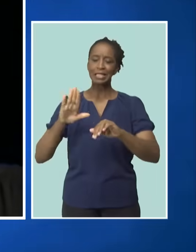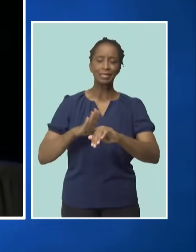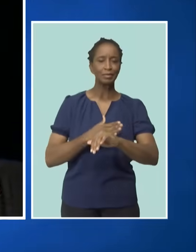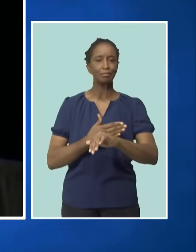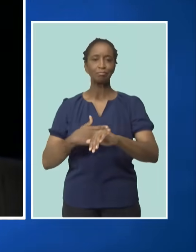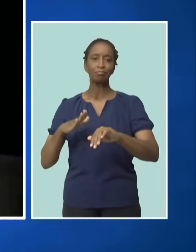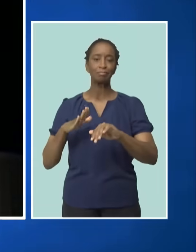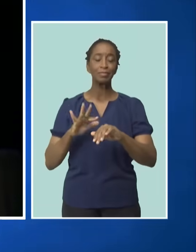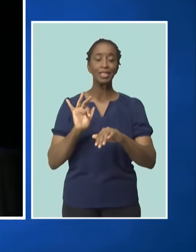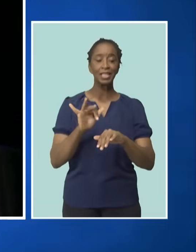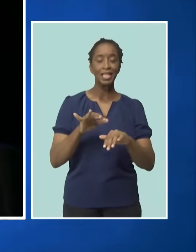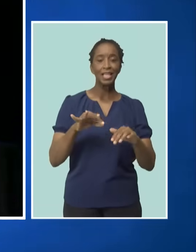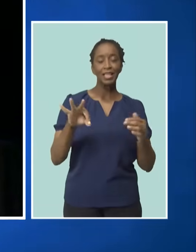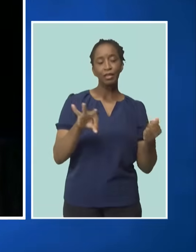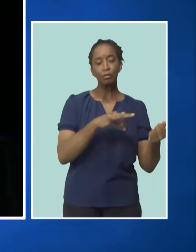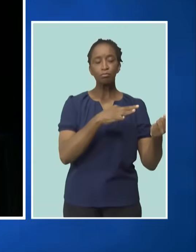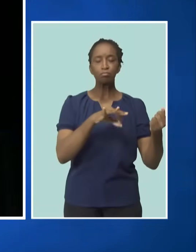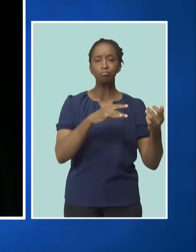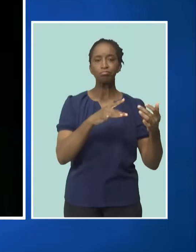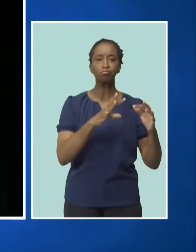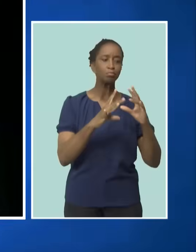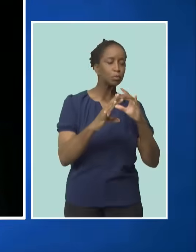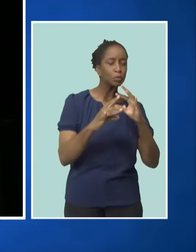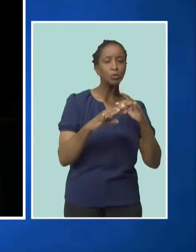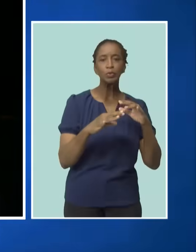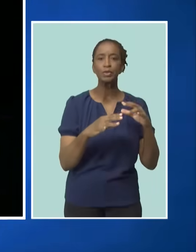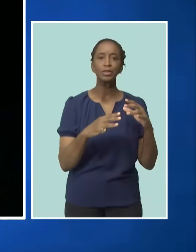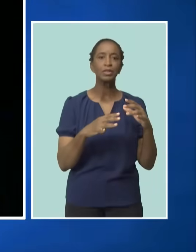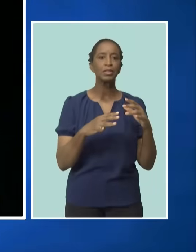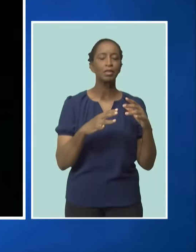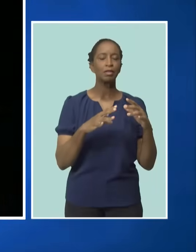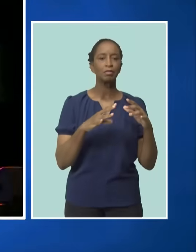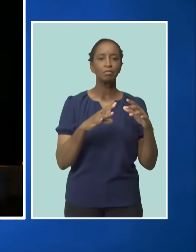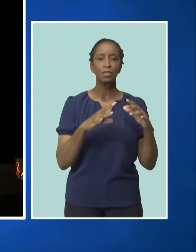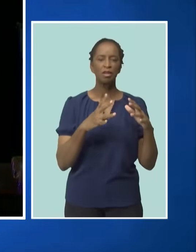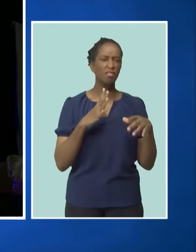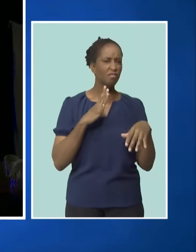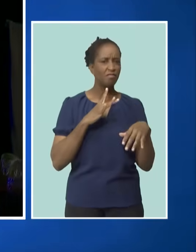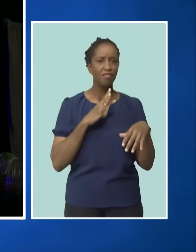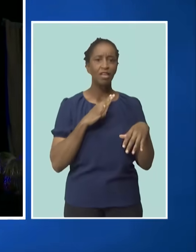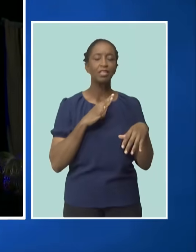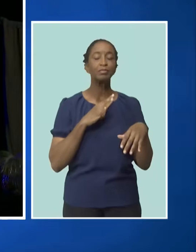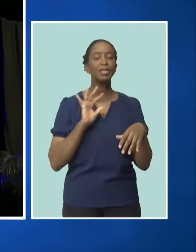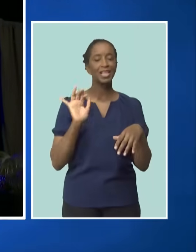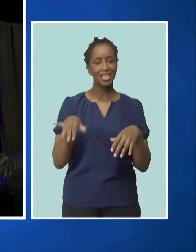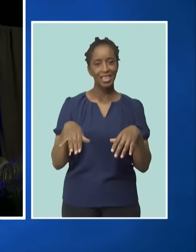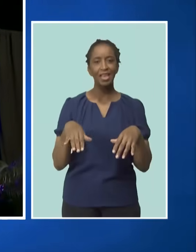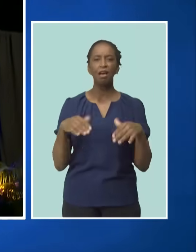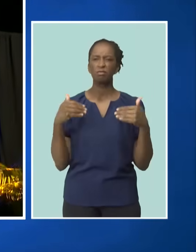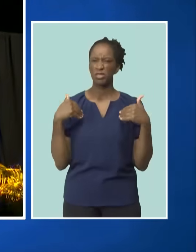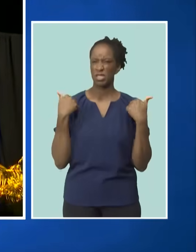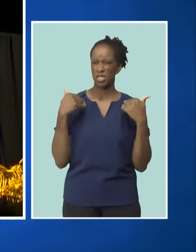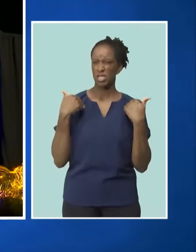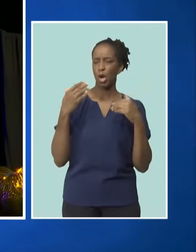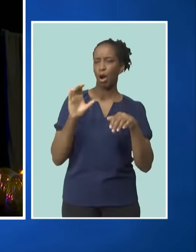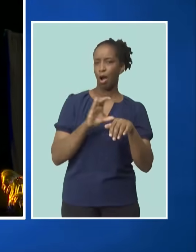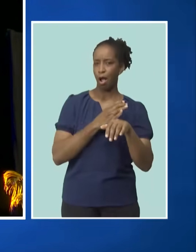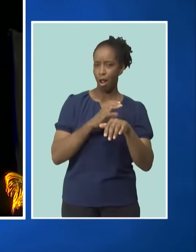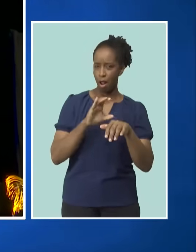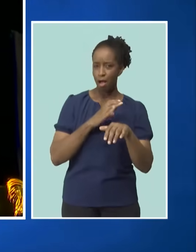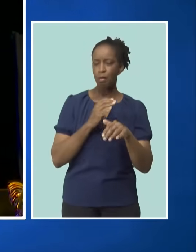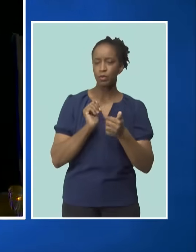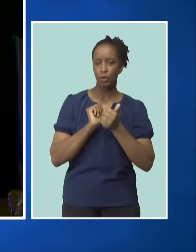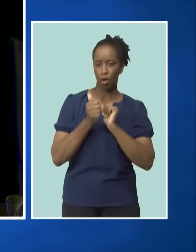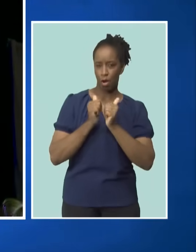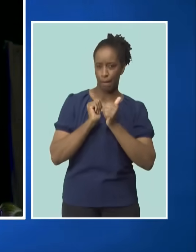sweet-sounding band and backup singers. This was the 2025 Junior Monarch Calypso and the Soca competition, in which